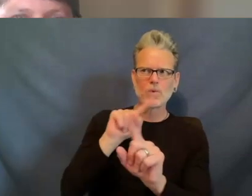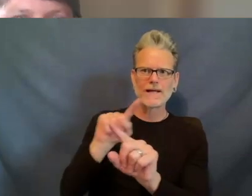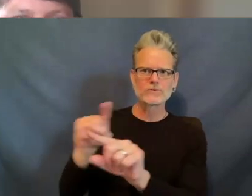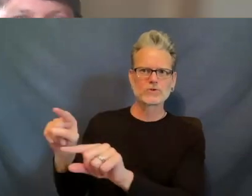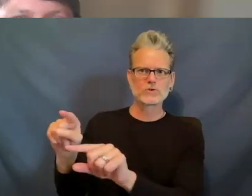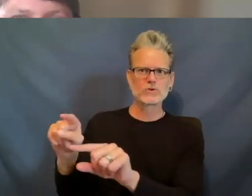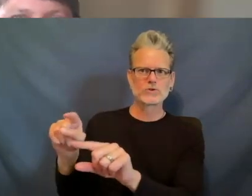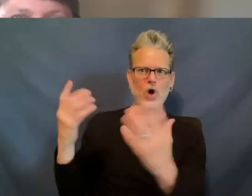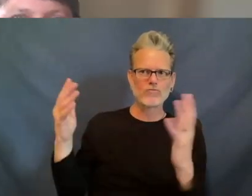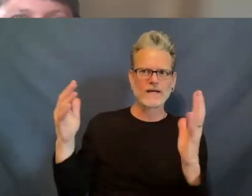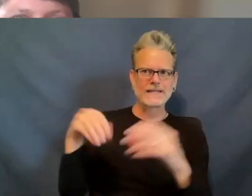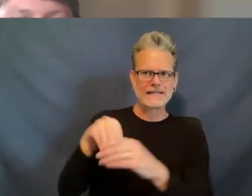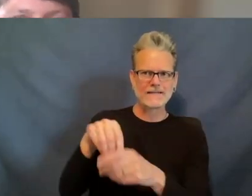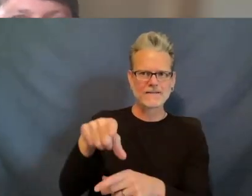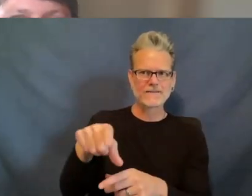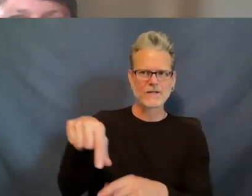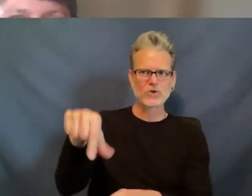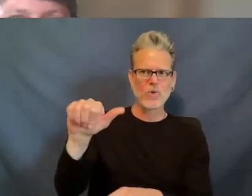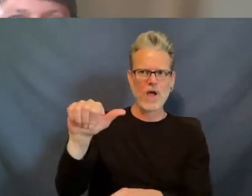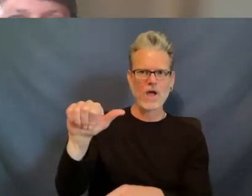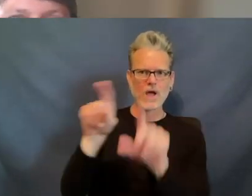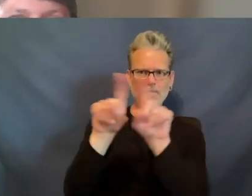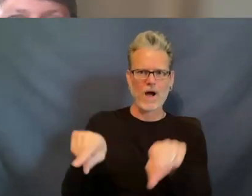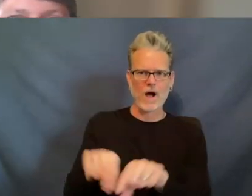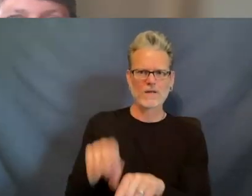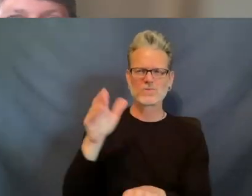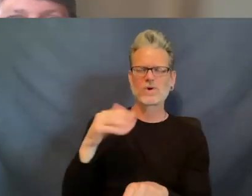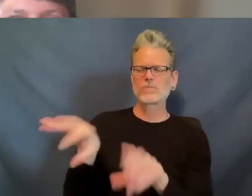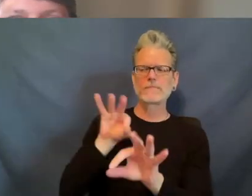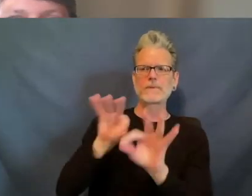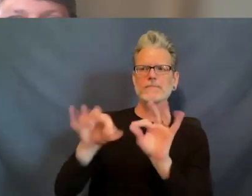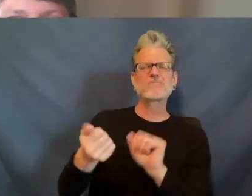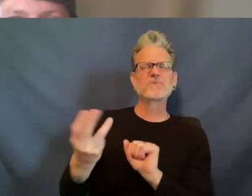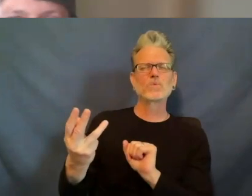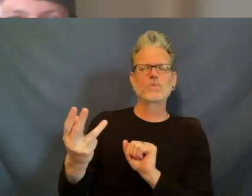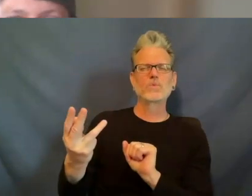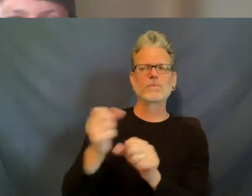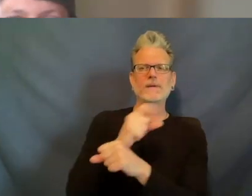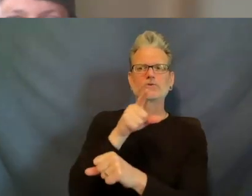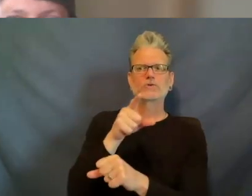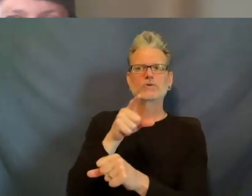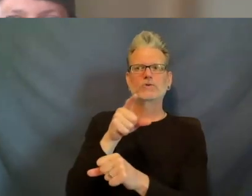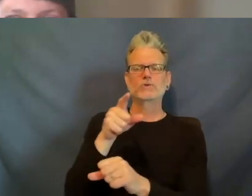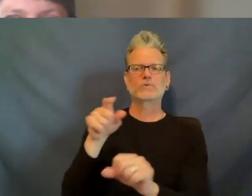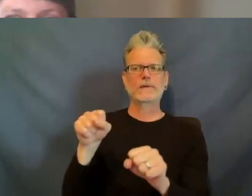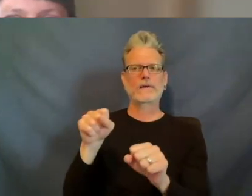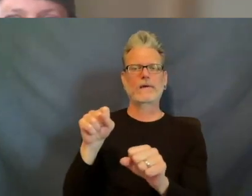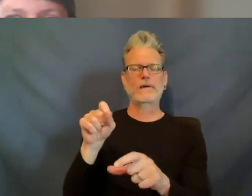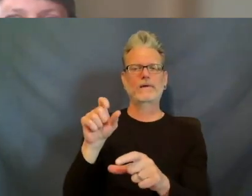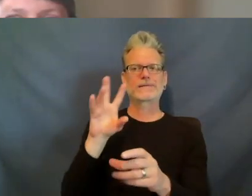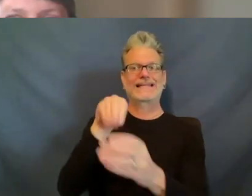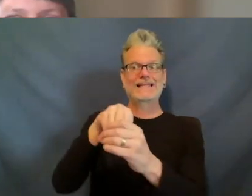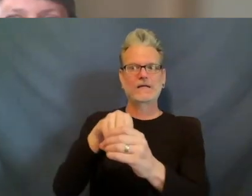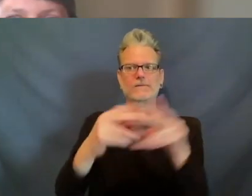questions in the Q&A box. I'm going to bring a few of them forward into the webinar just to make sure that we get them in the recording and that everyone has a